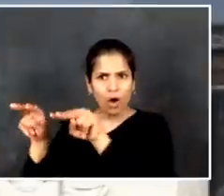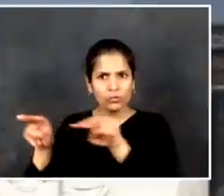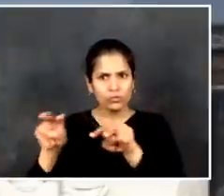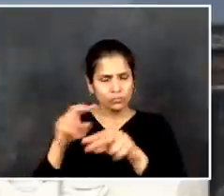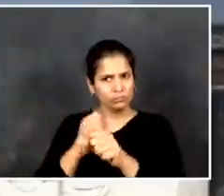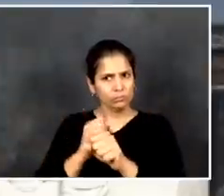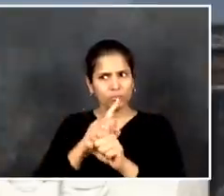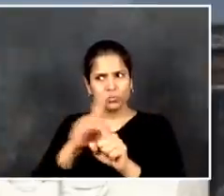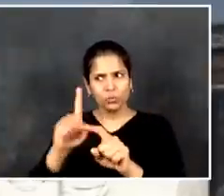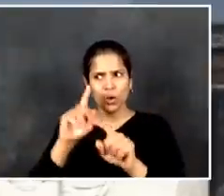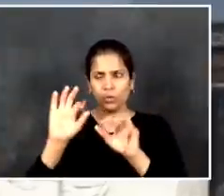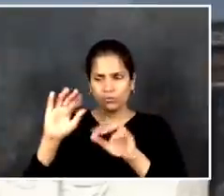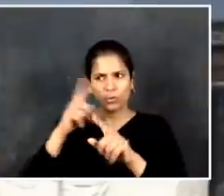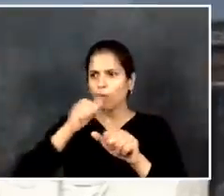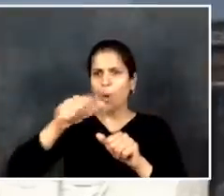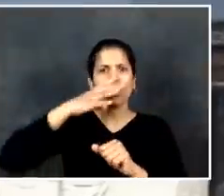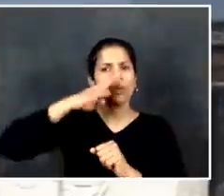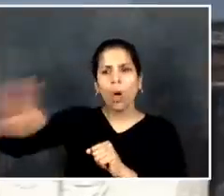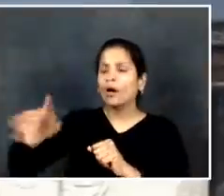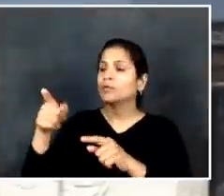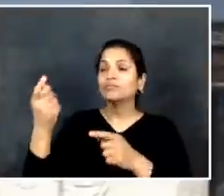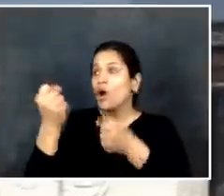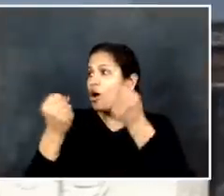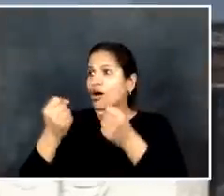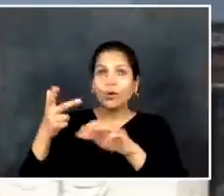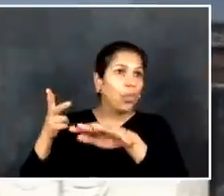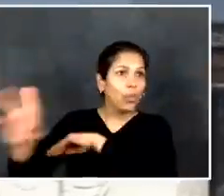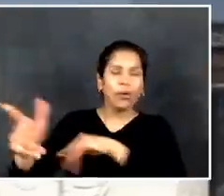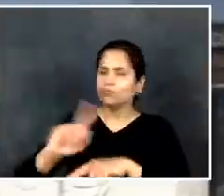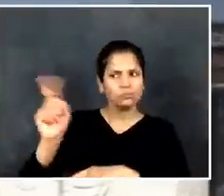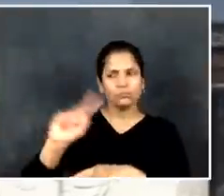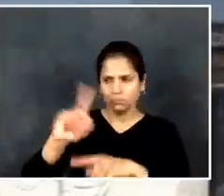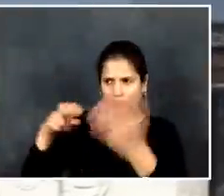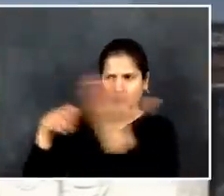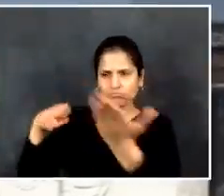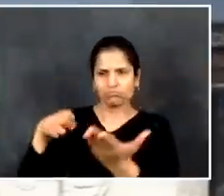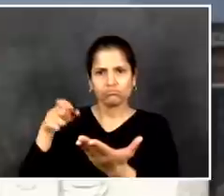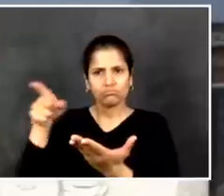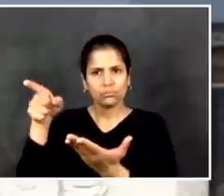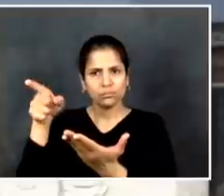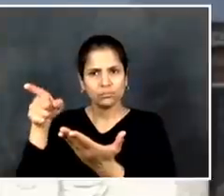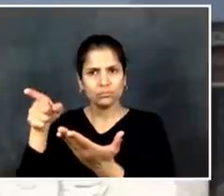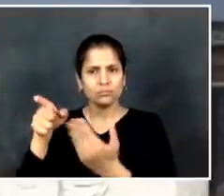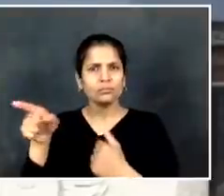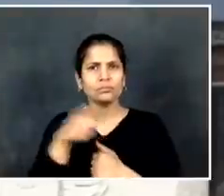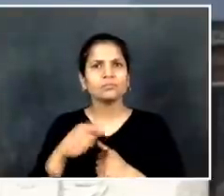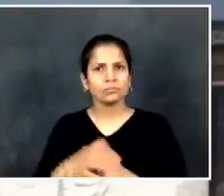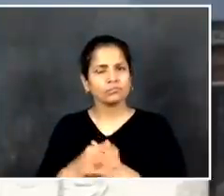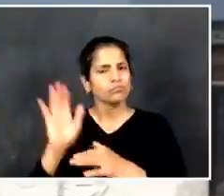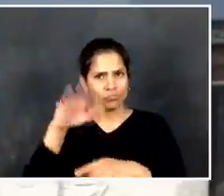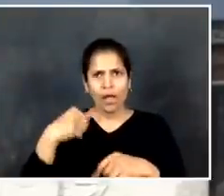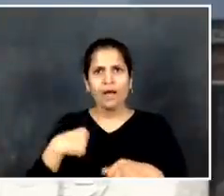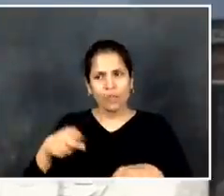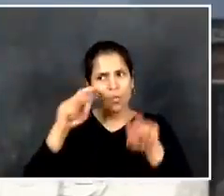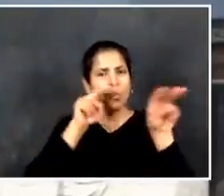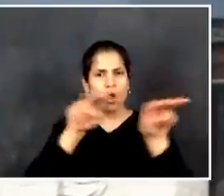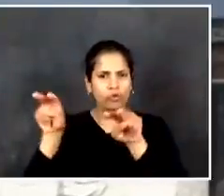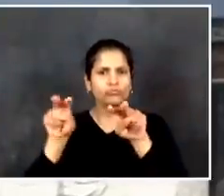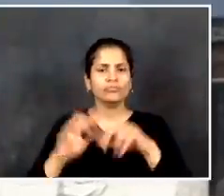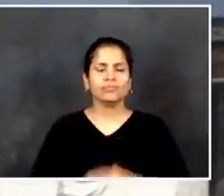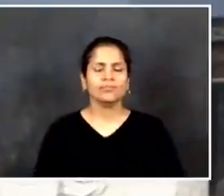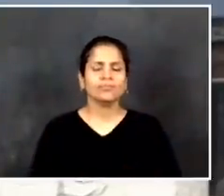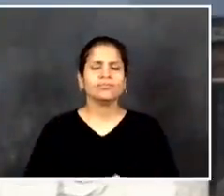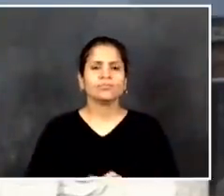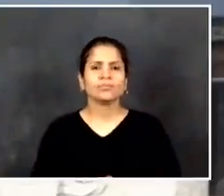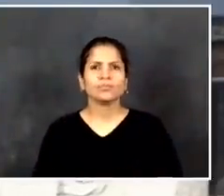there will be consequences. And that will continue, and we'll do everything we can. And as more and more officers come back well, we'll be able